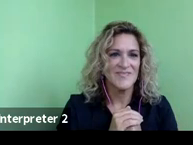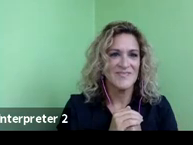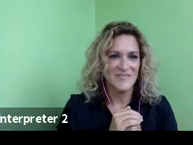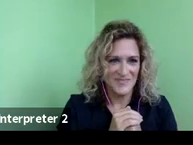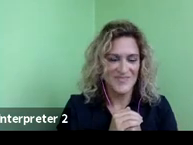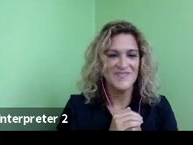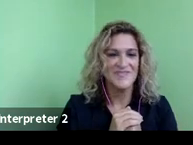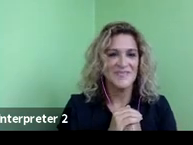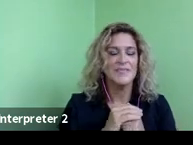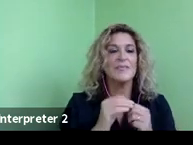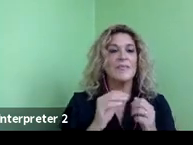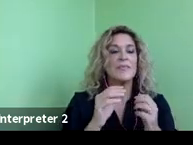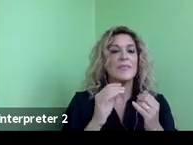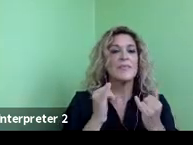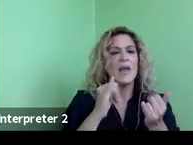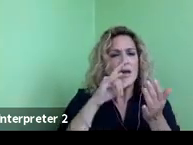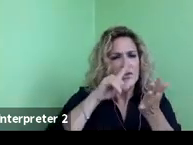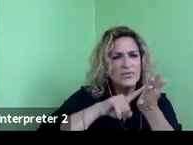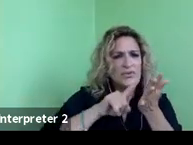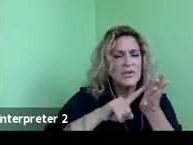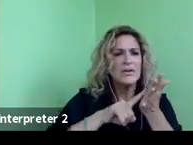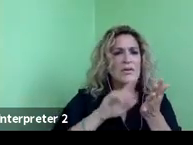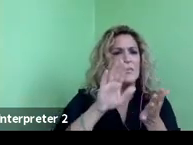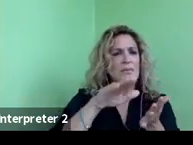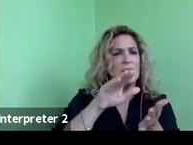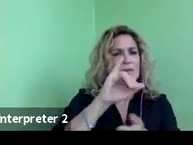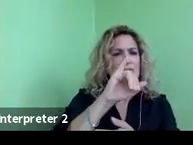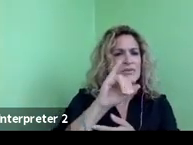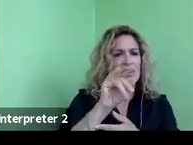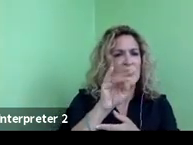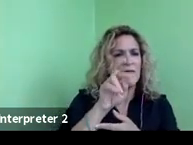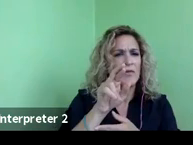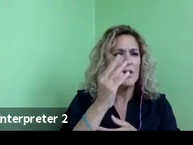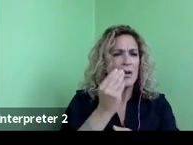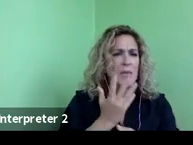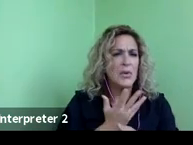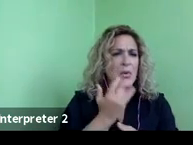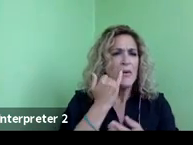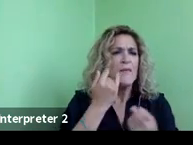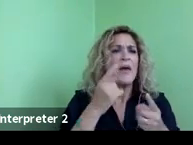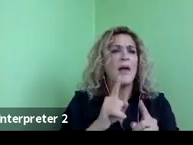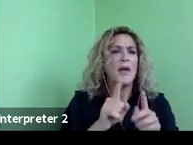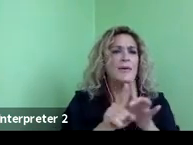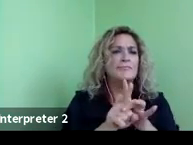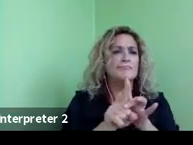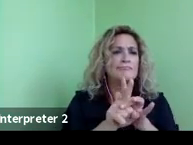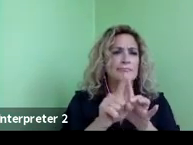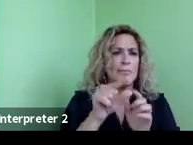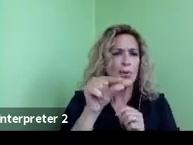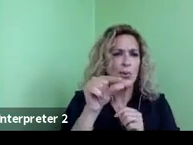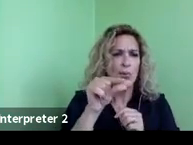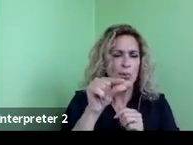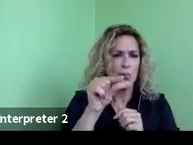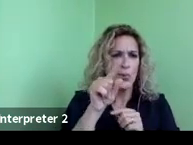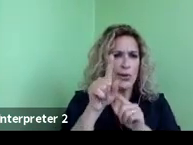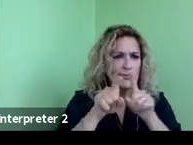I'm just checking. And Jennifer, or Lauren, if y'all, and Nassim, if y'all will let me know if questions come up, it'll be a little easier. The way my screen